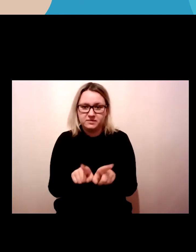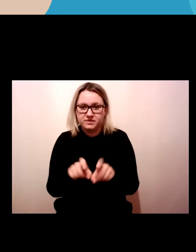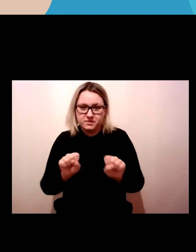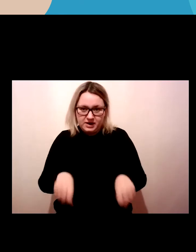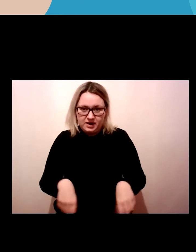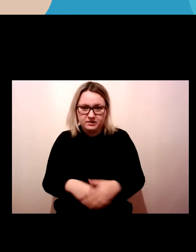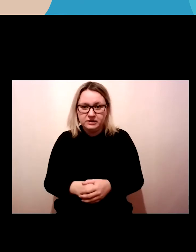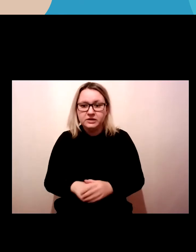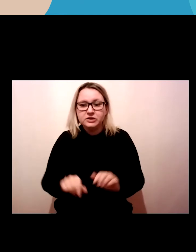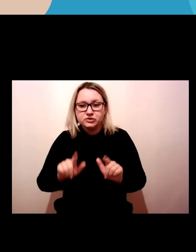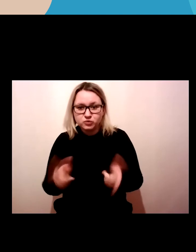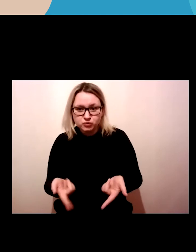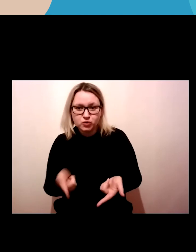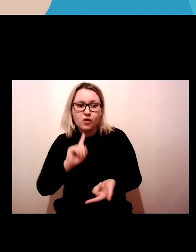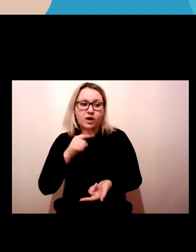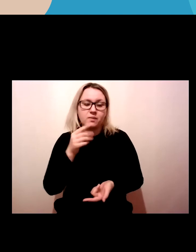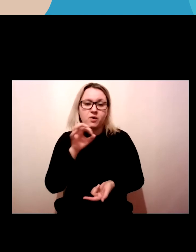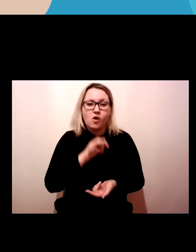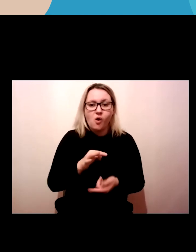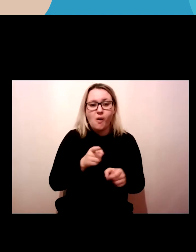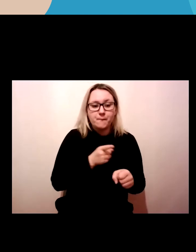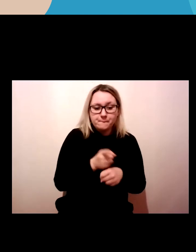advice for schools as well.